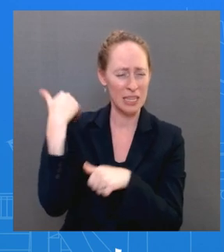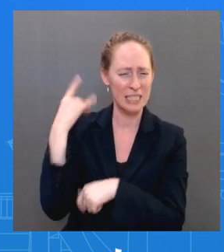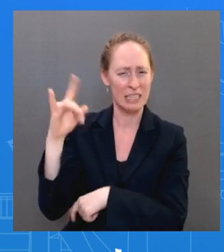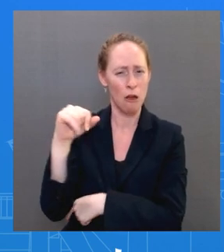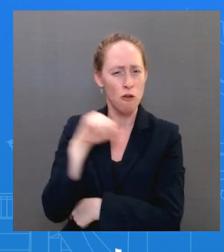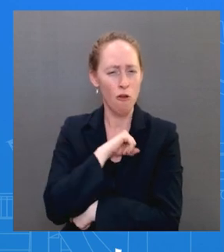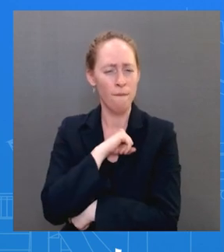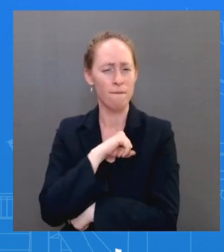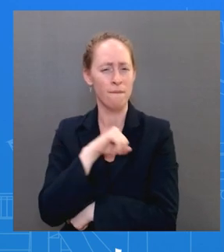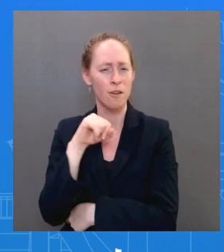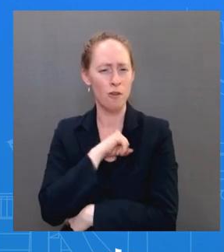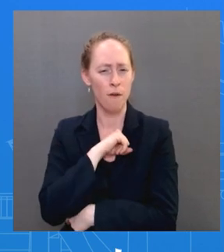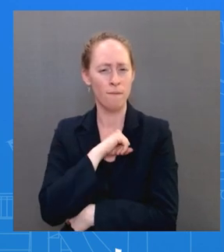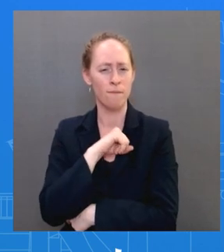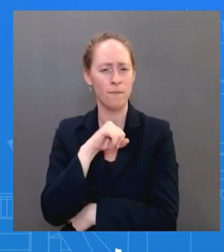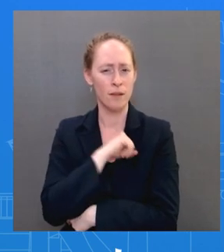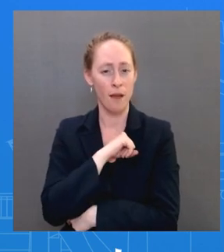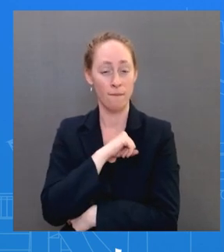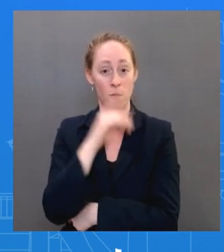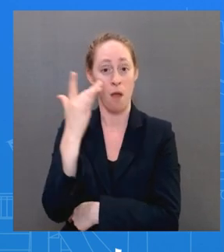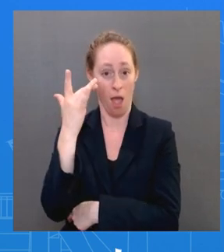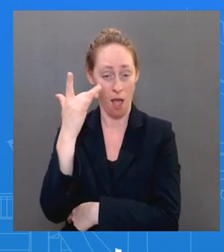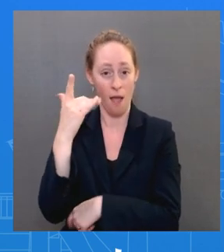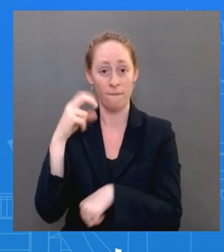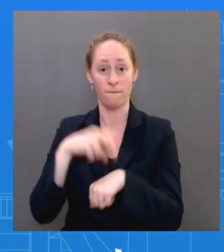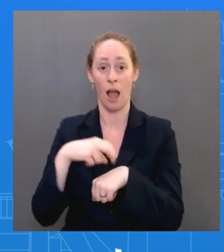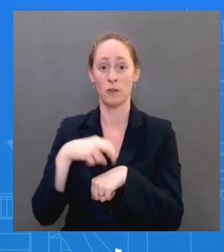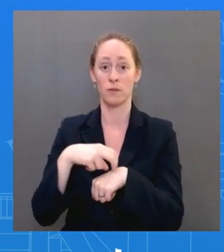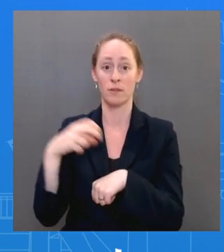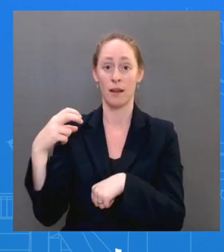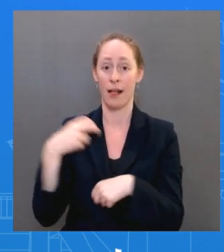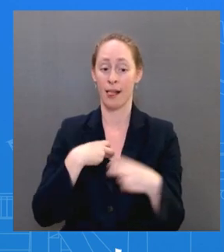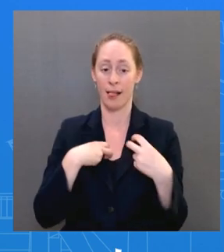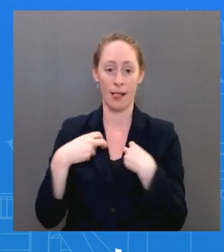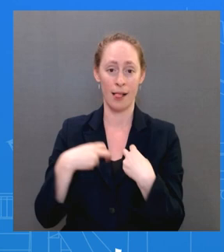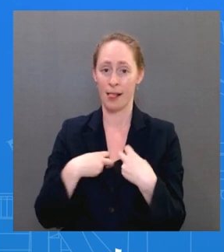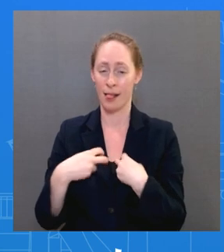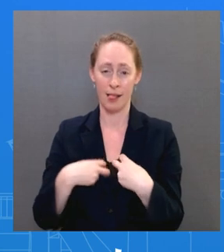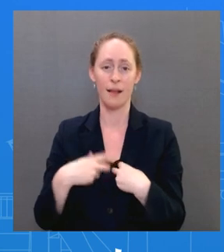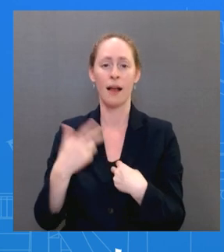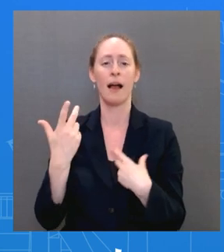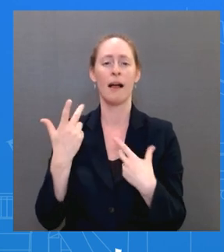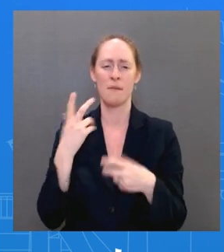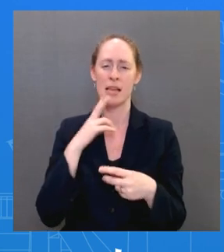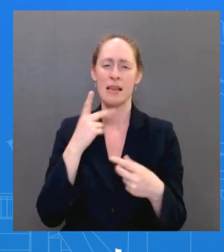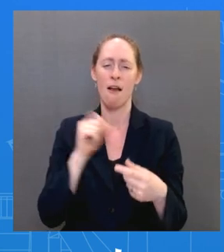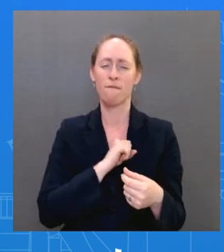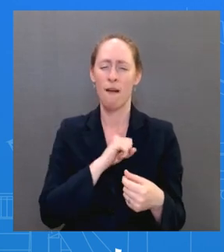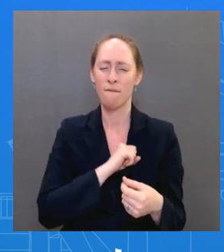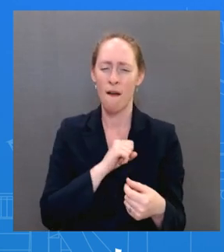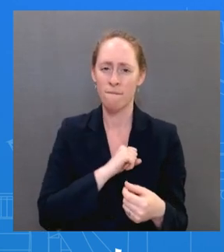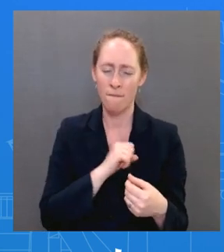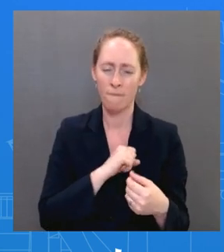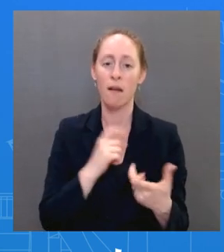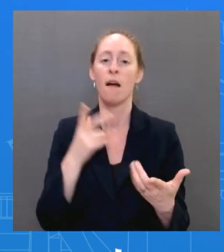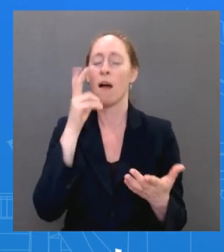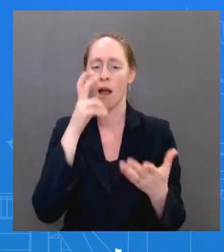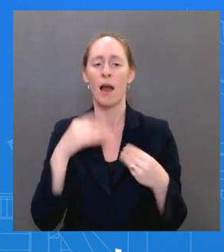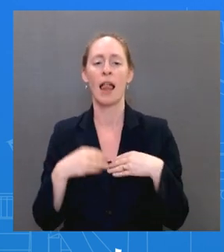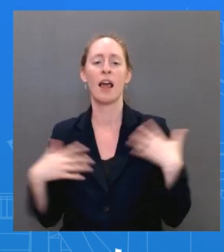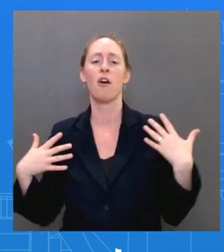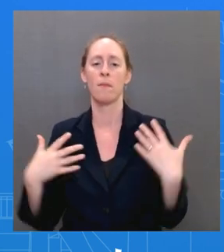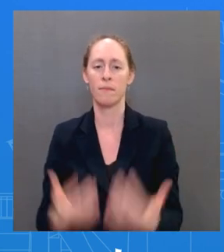cough, taking an inhaler can be helpful. So he's taking that. The use of the inhaler was not noted in his last physical,